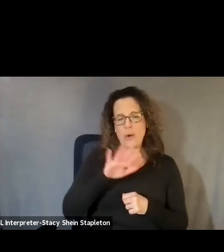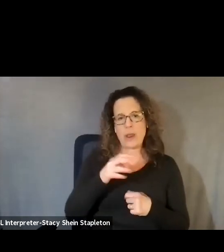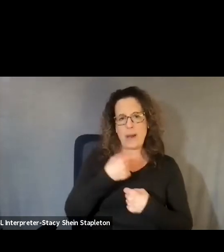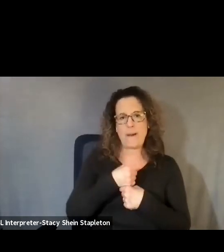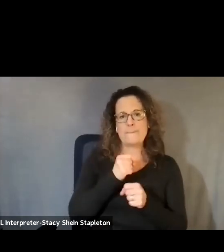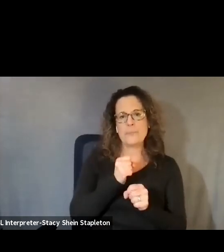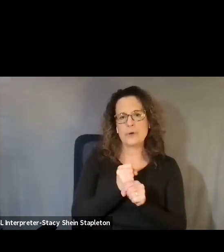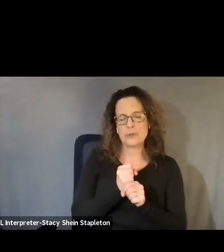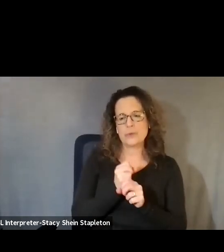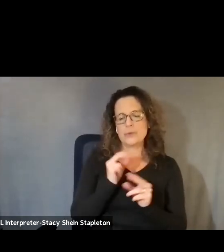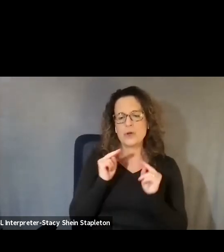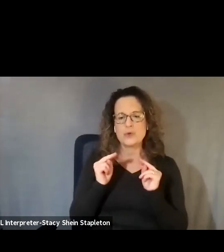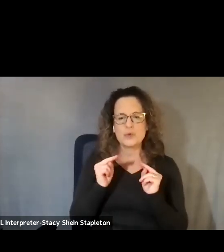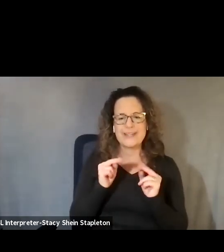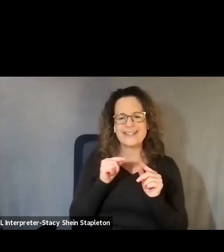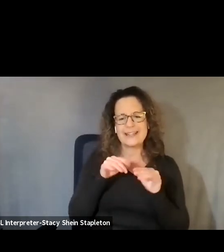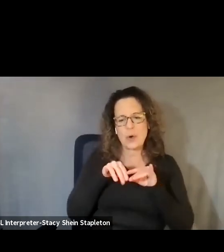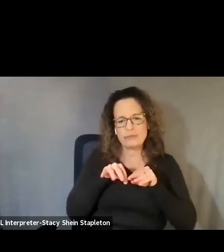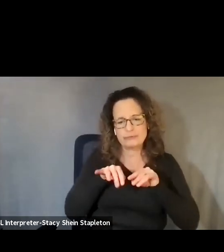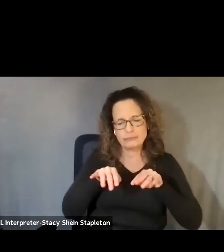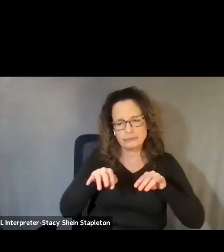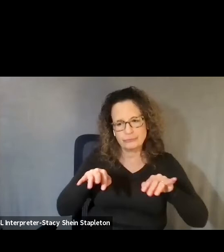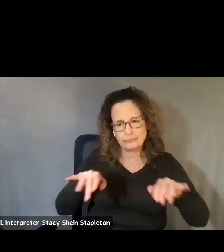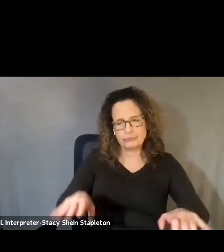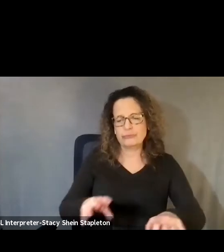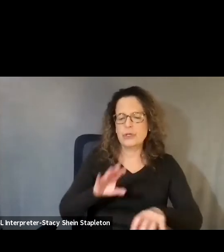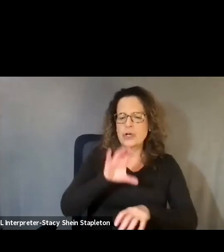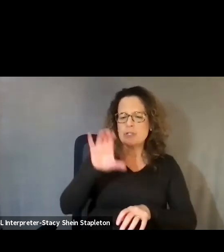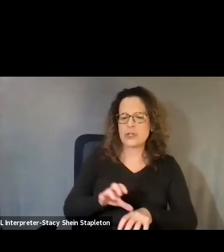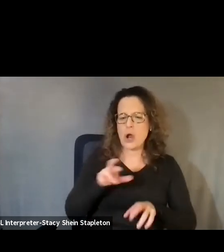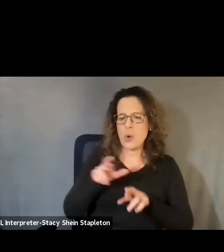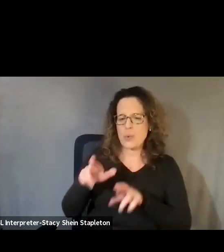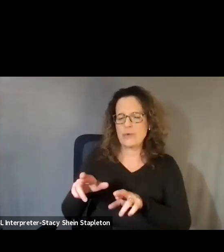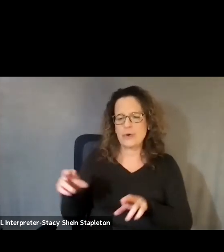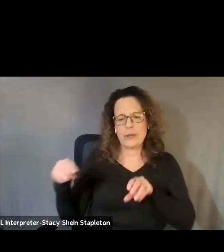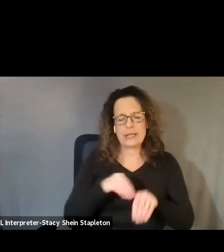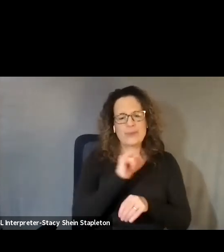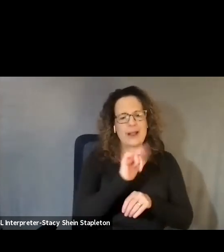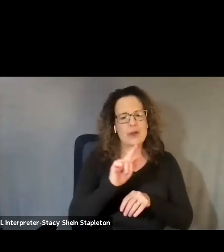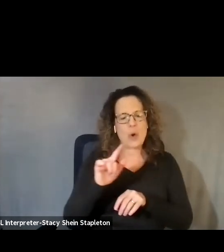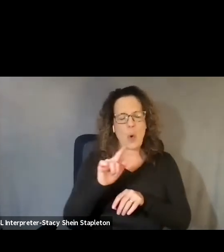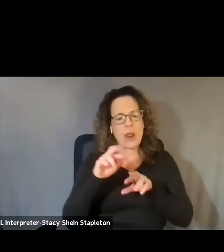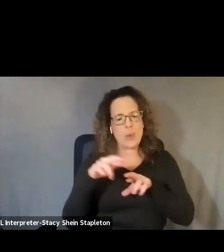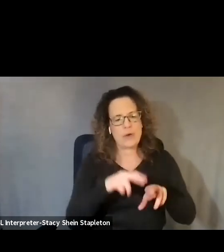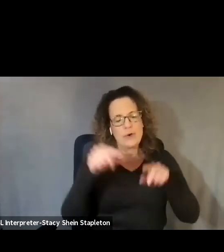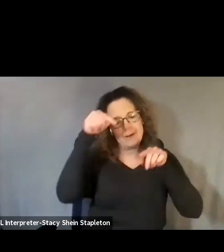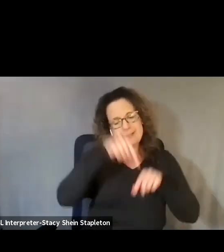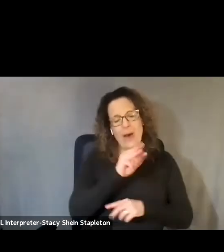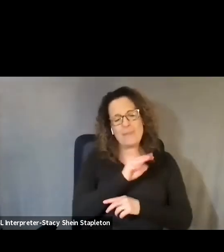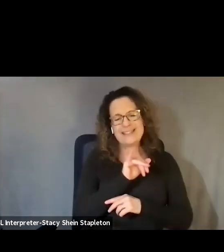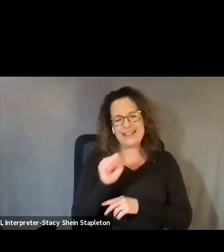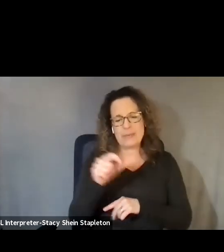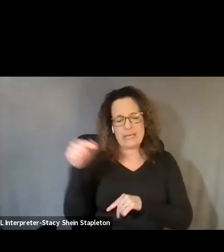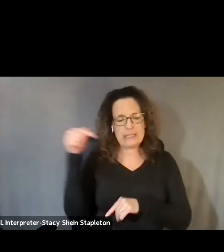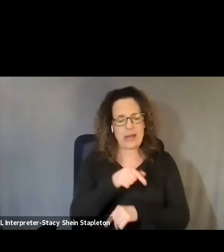produce nutrients that then wash through the Chicago River system into the Illinois River system, down the Mississippi River and into the